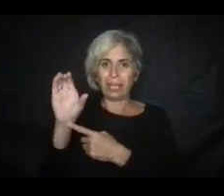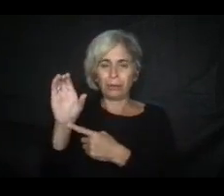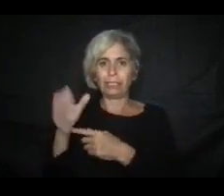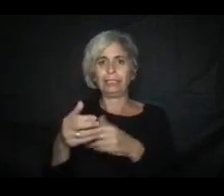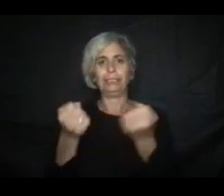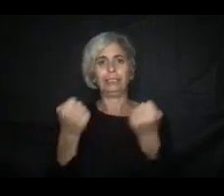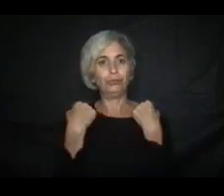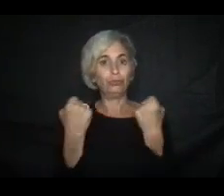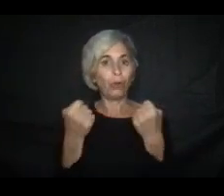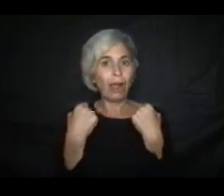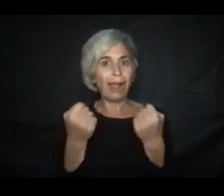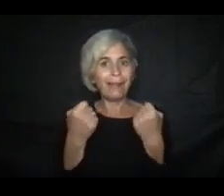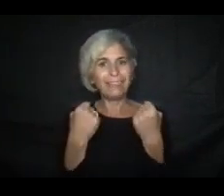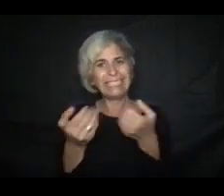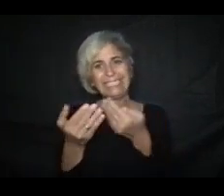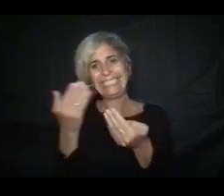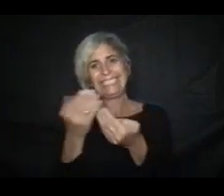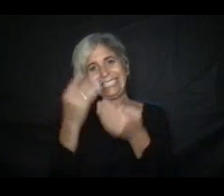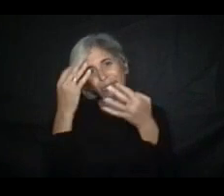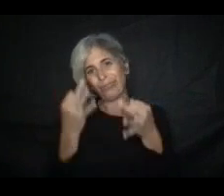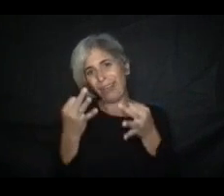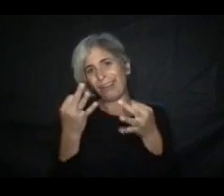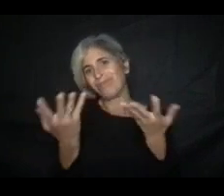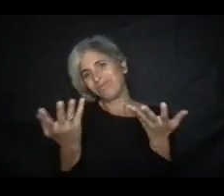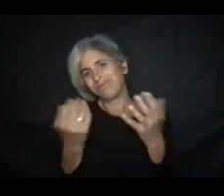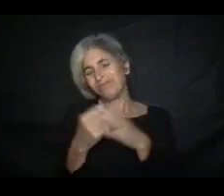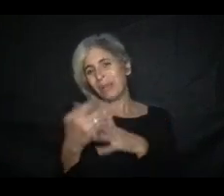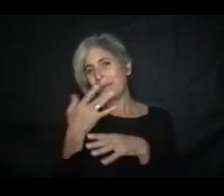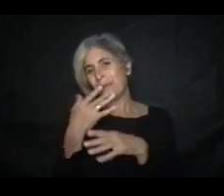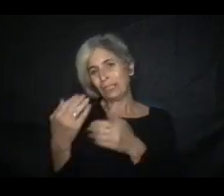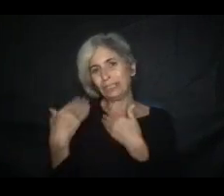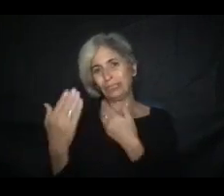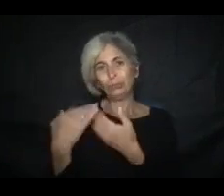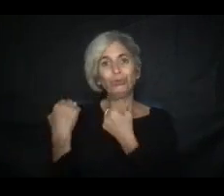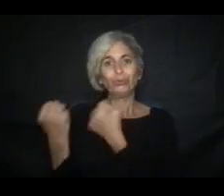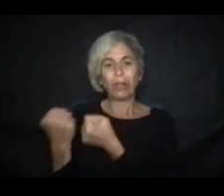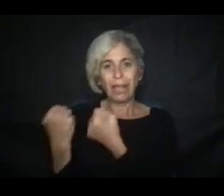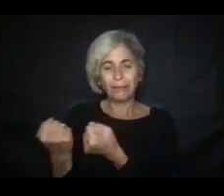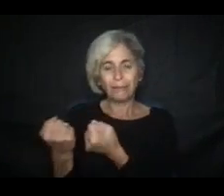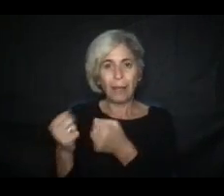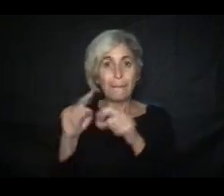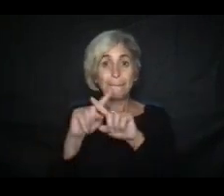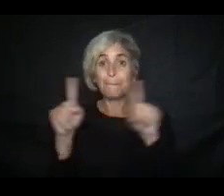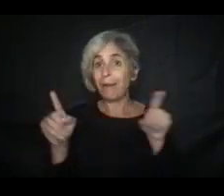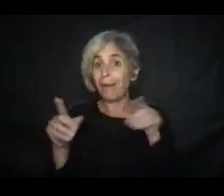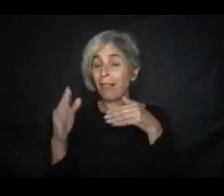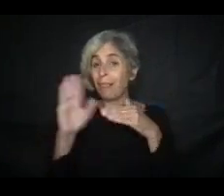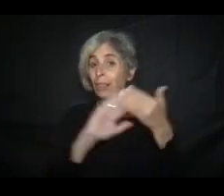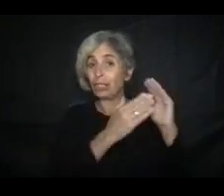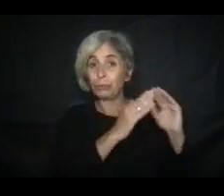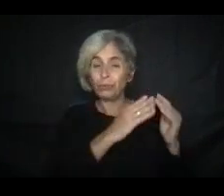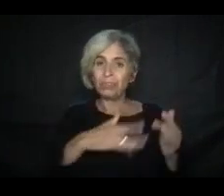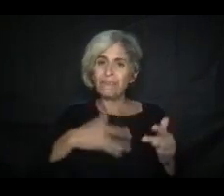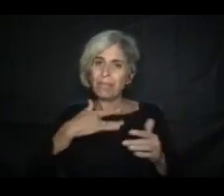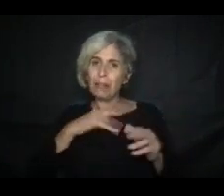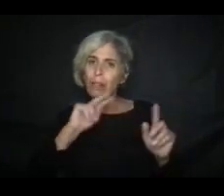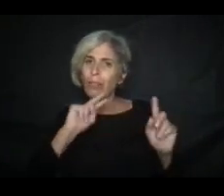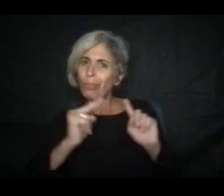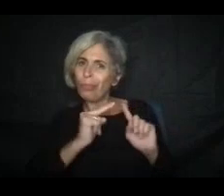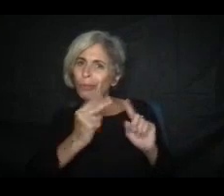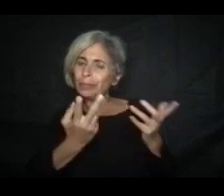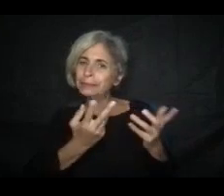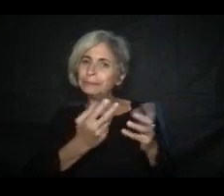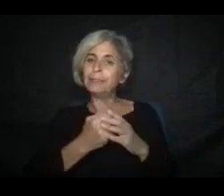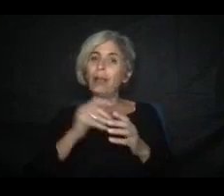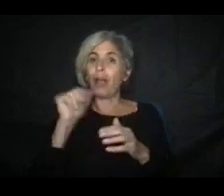easy choice. And what this community has felt, and which more and more communities across the state are dealing with right